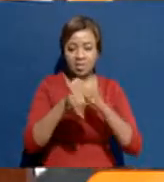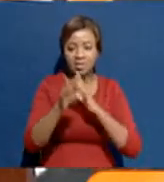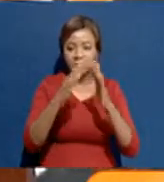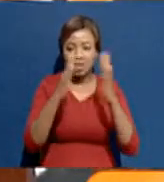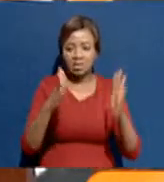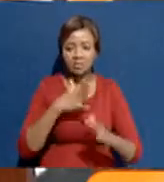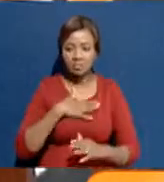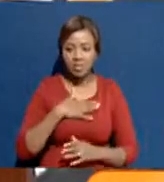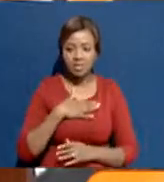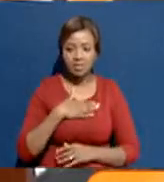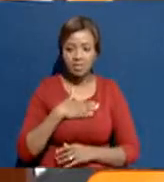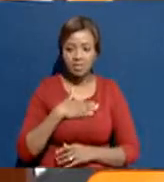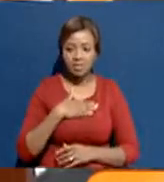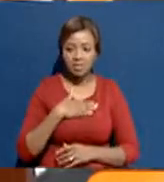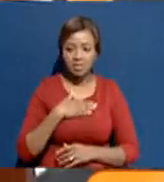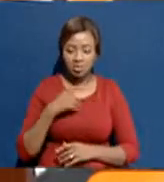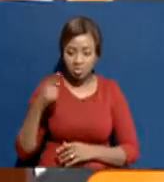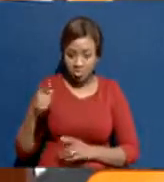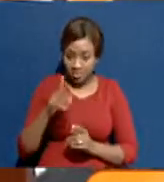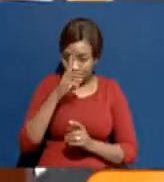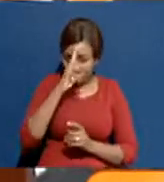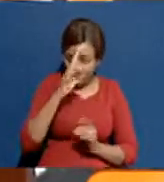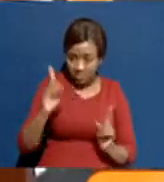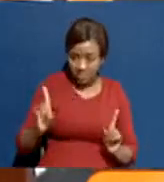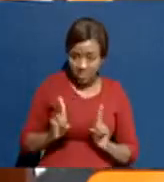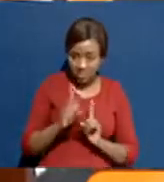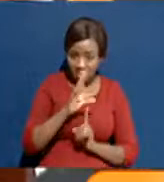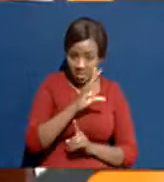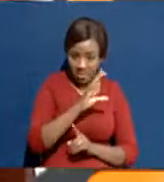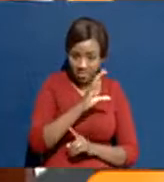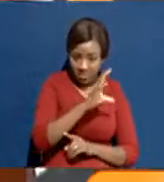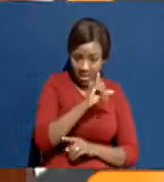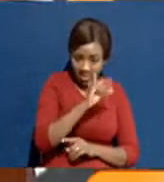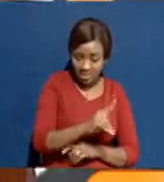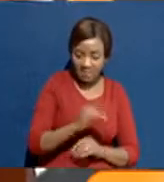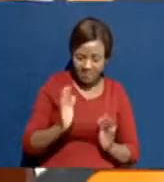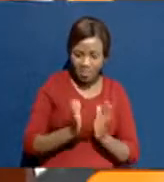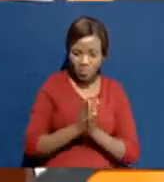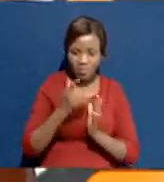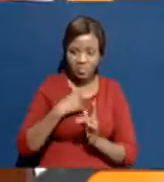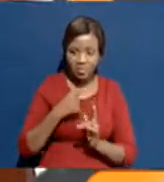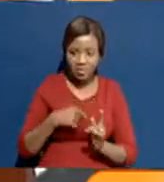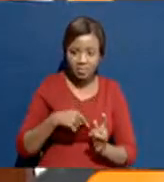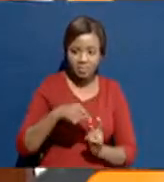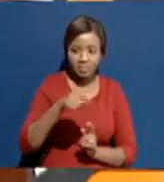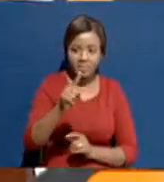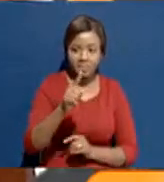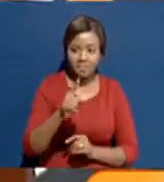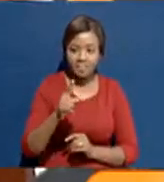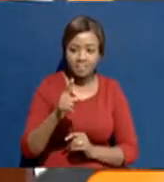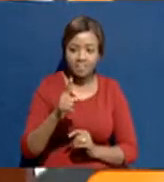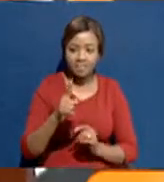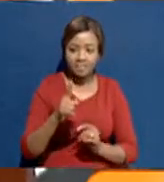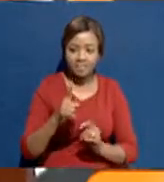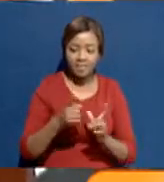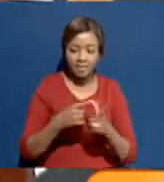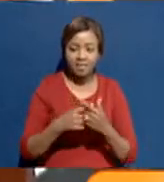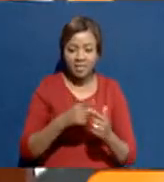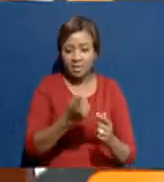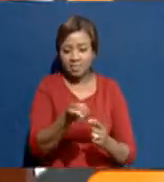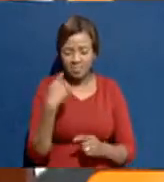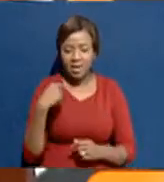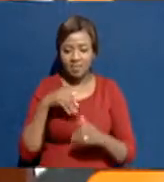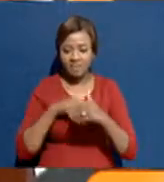house. So these officers came with me up to my house. Then they don't even stop. They came back to run and they chased these other